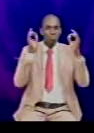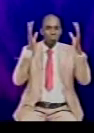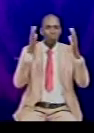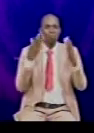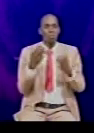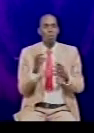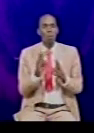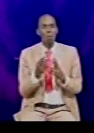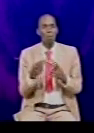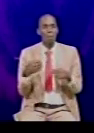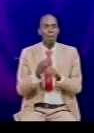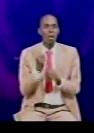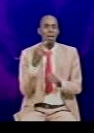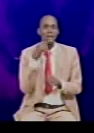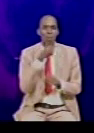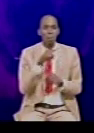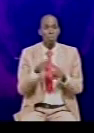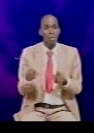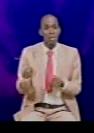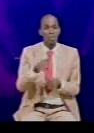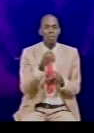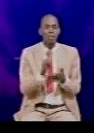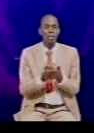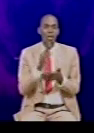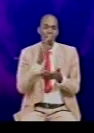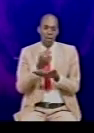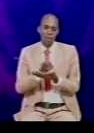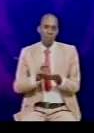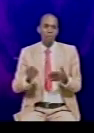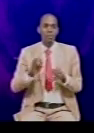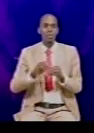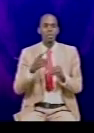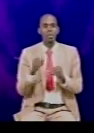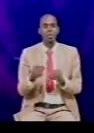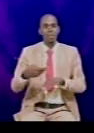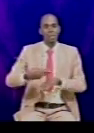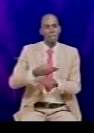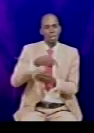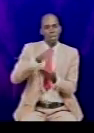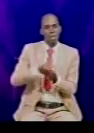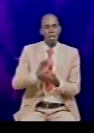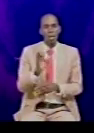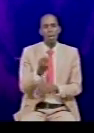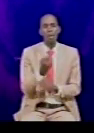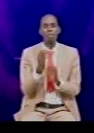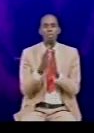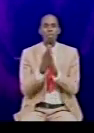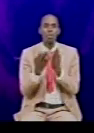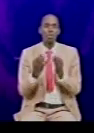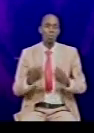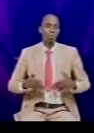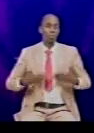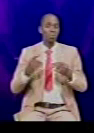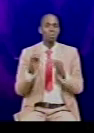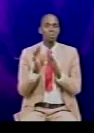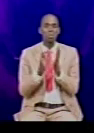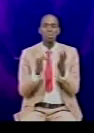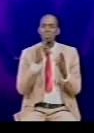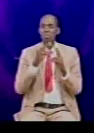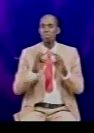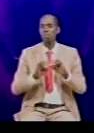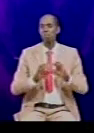are written in the Lamb's book of life. The Bible is very, very clear as to who will get into